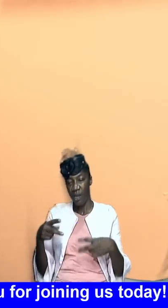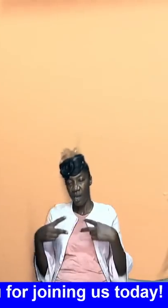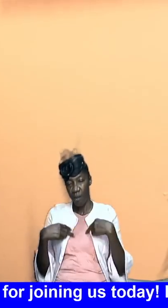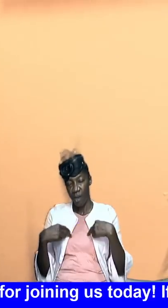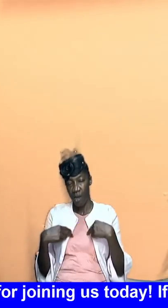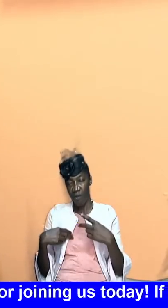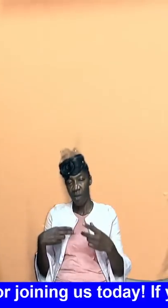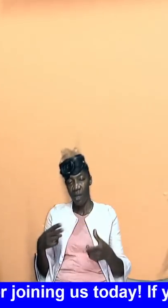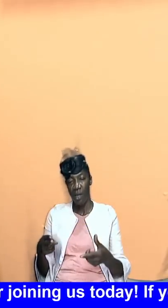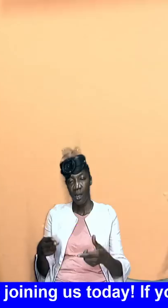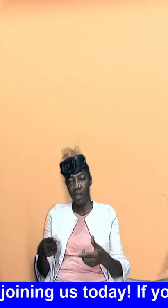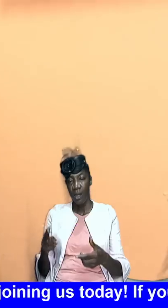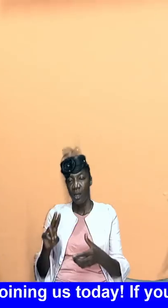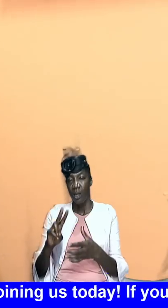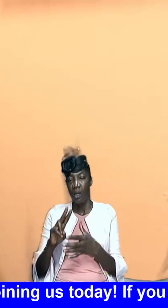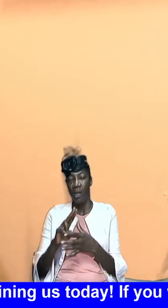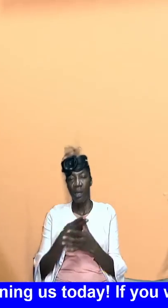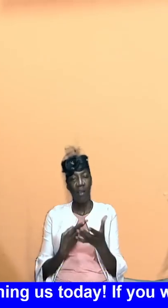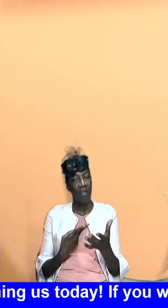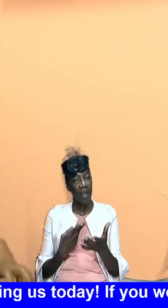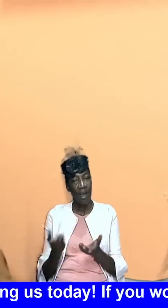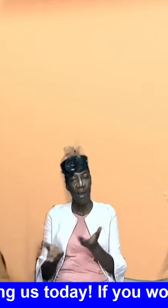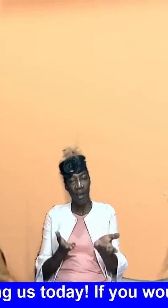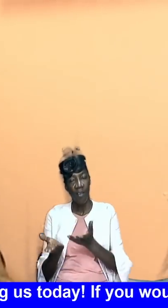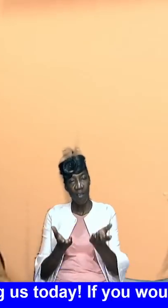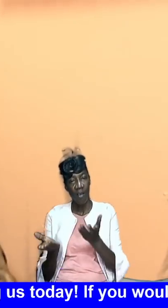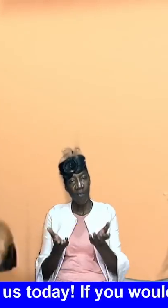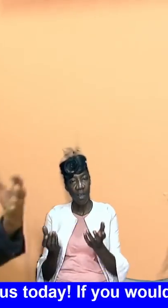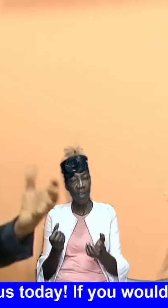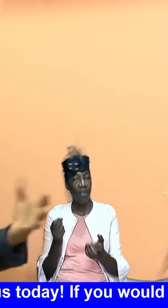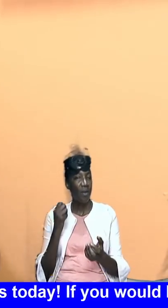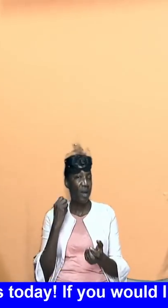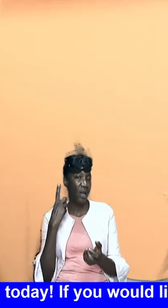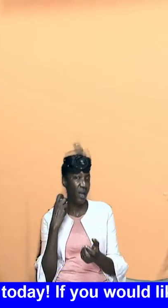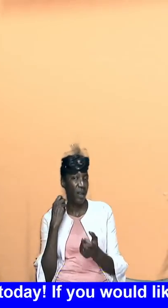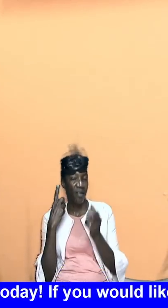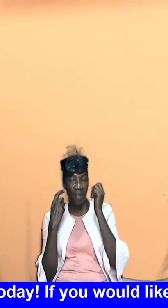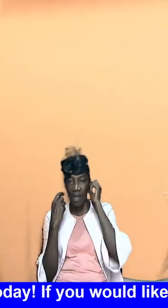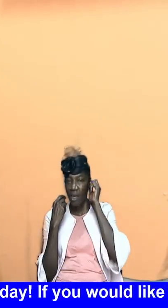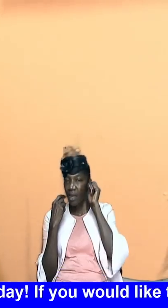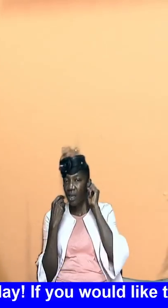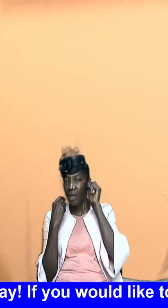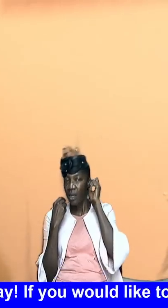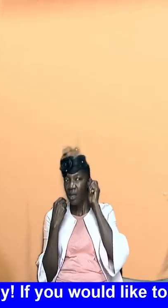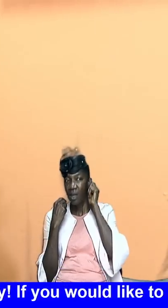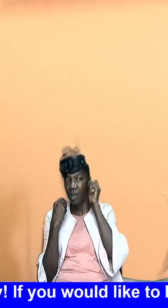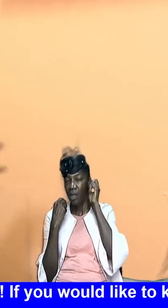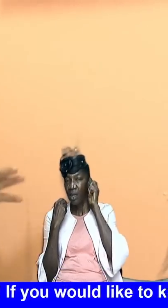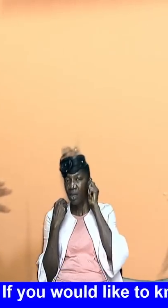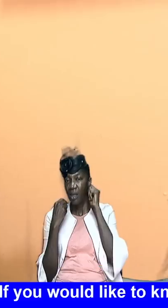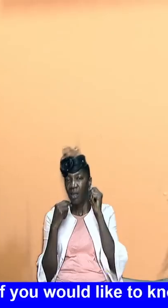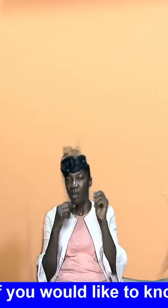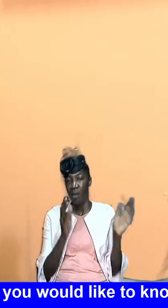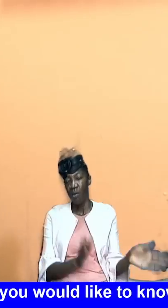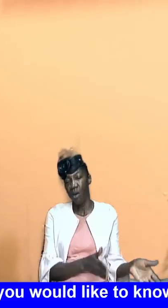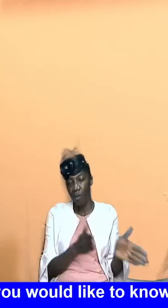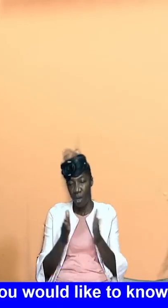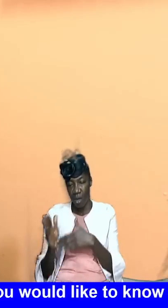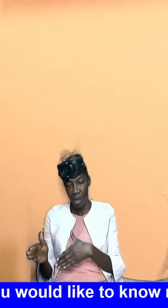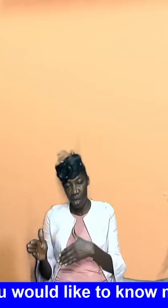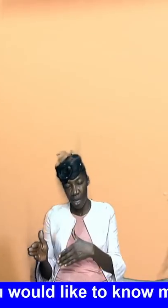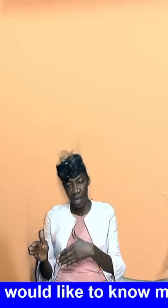and so forth. It happened at Mother's Day, and we quite understand. And you know, we're a family church, and we normally organize